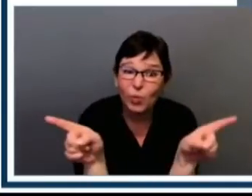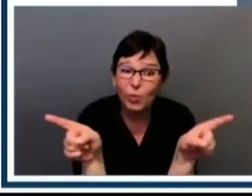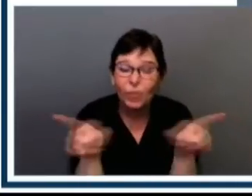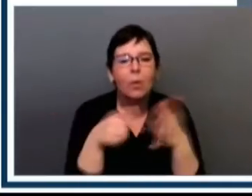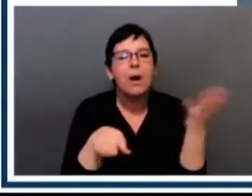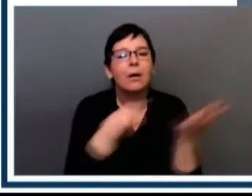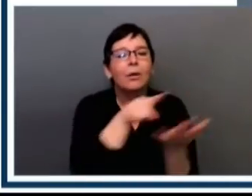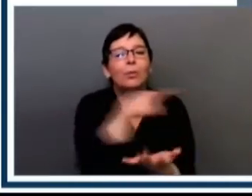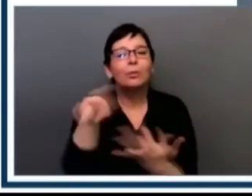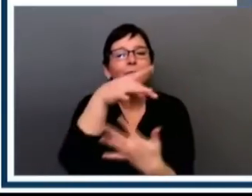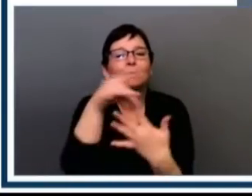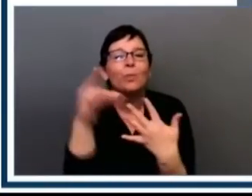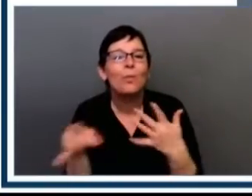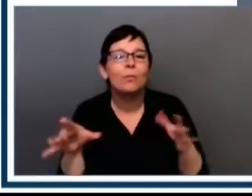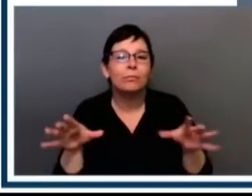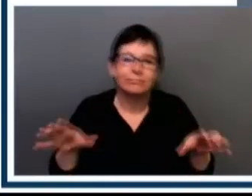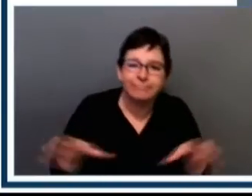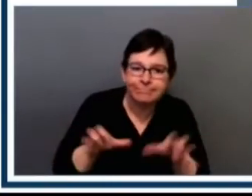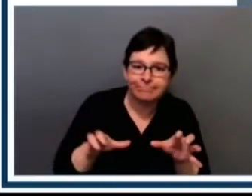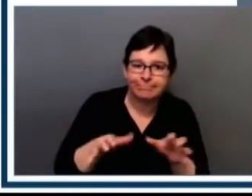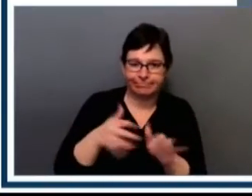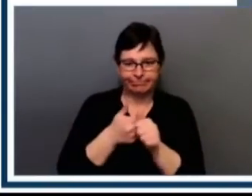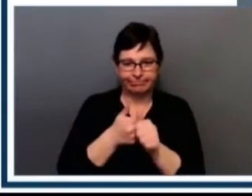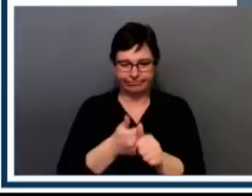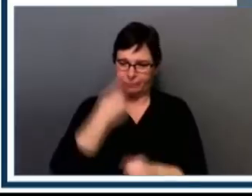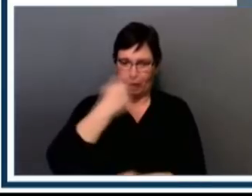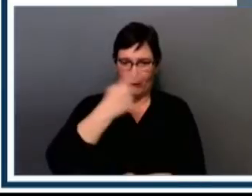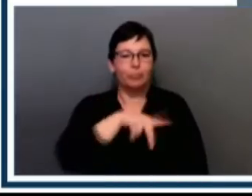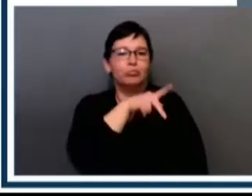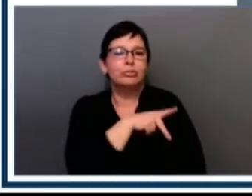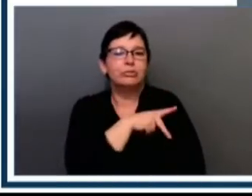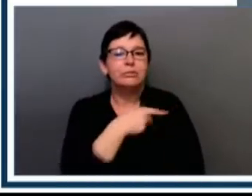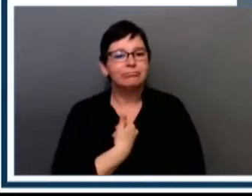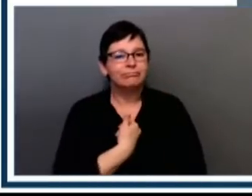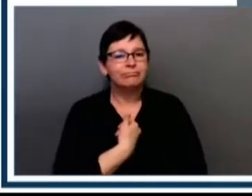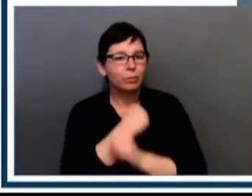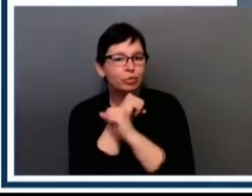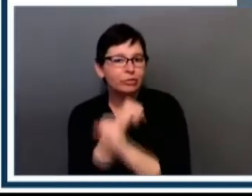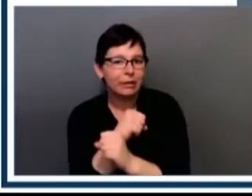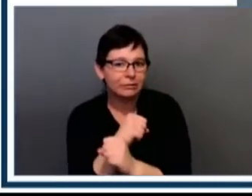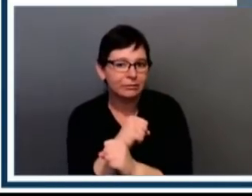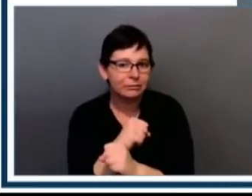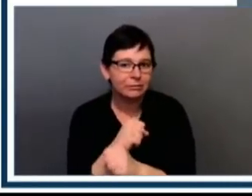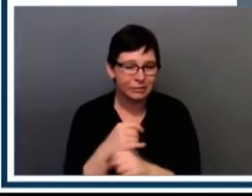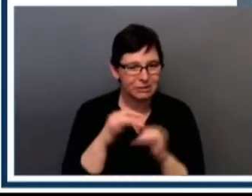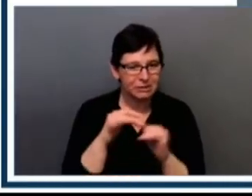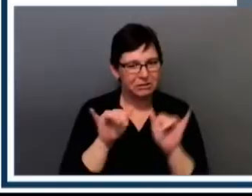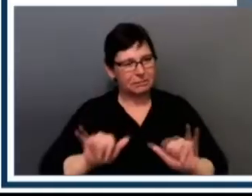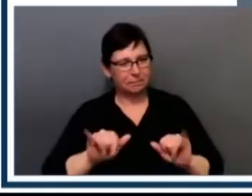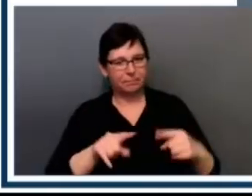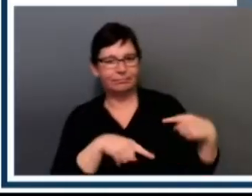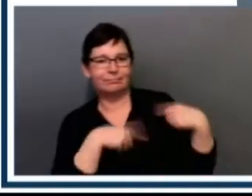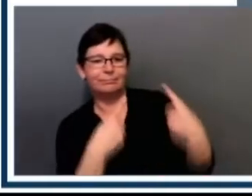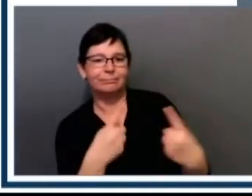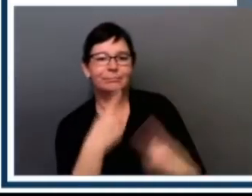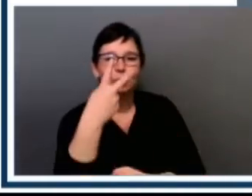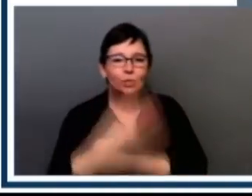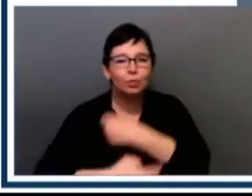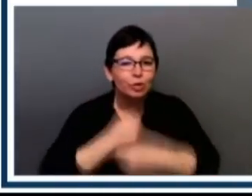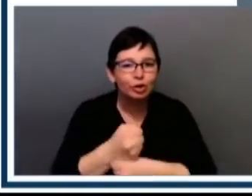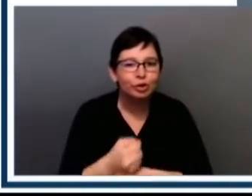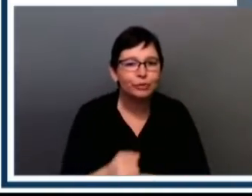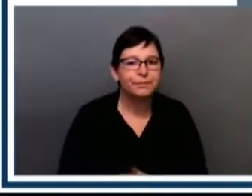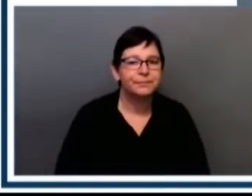What is your level of concern regarding the amount of people that are still in the hospital? There are some, I'm thinking more of